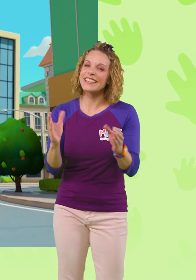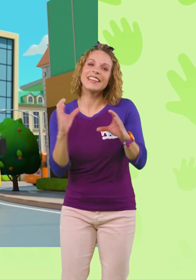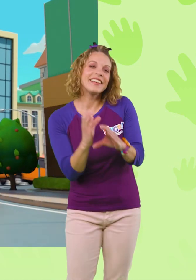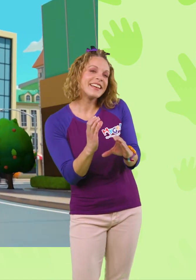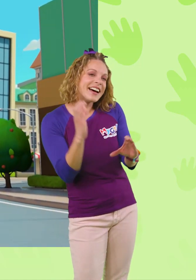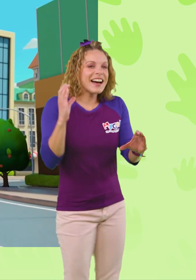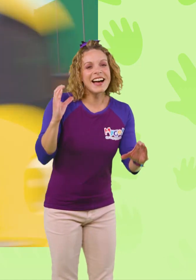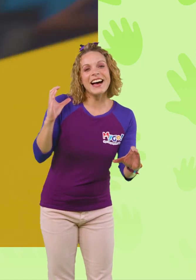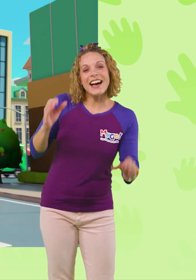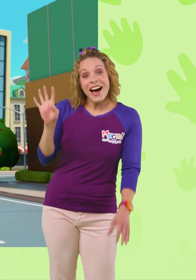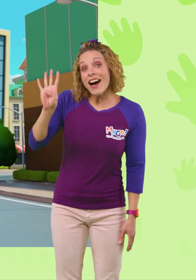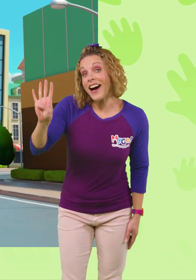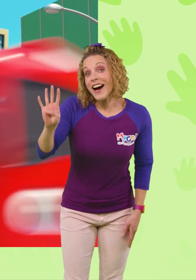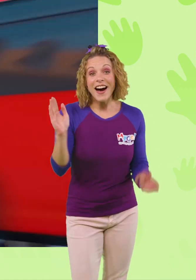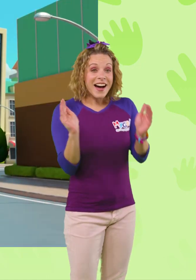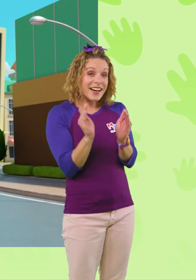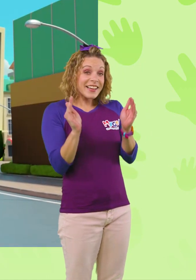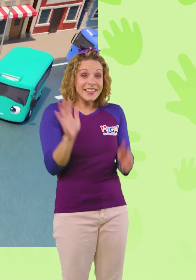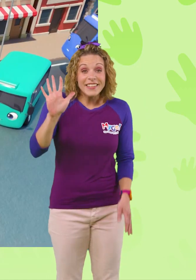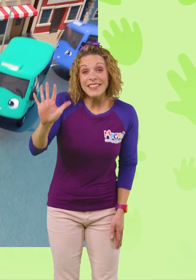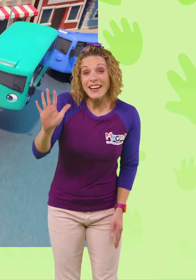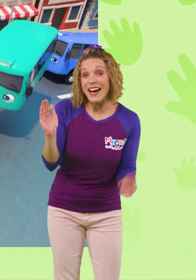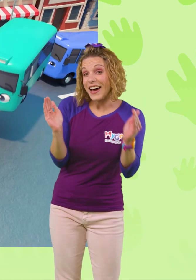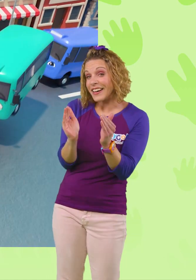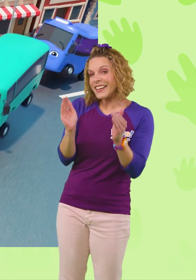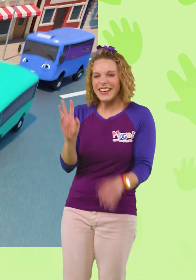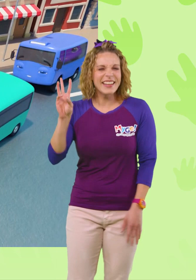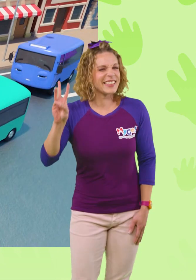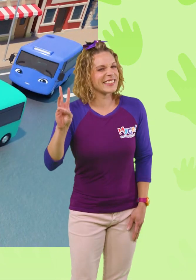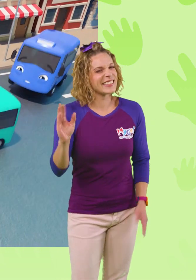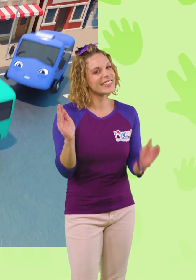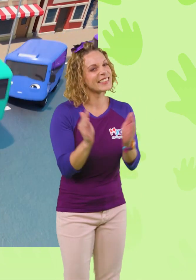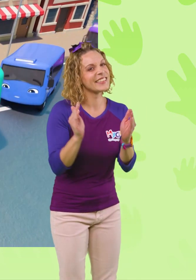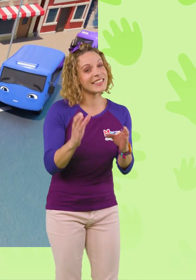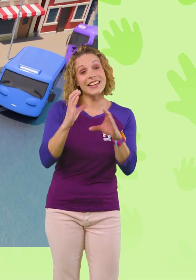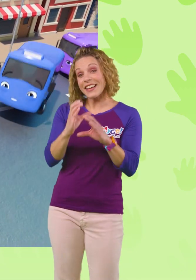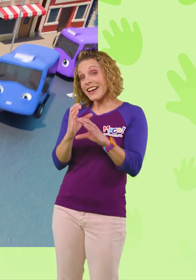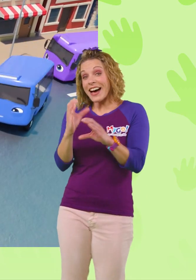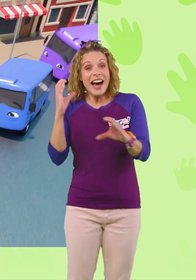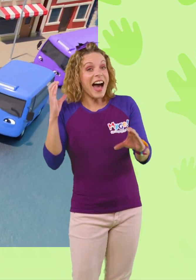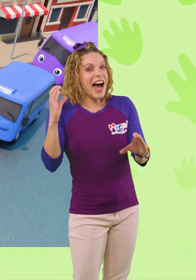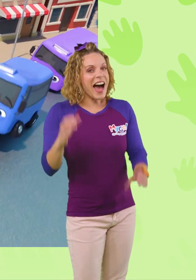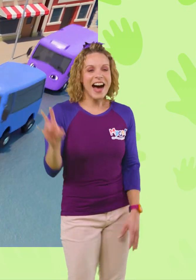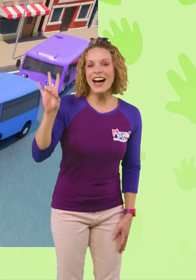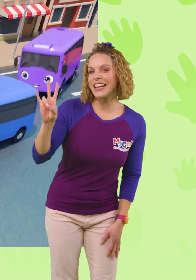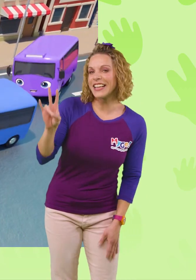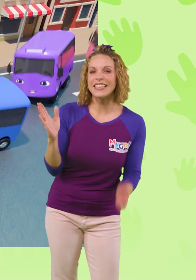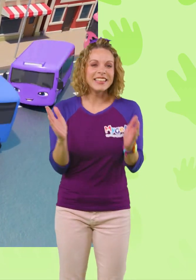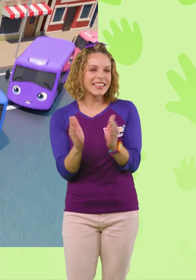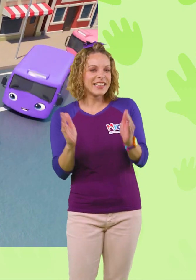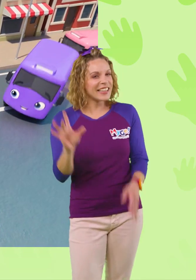three little buses. Four little, five little, six little